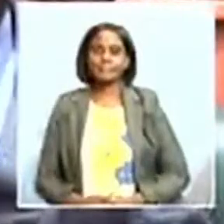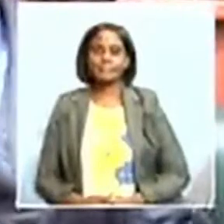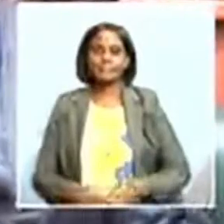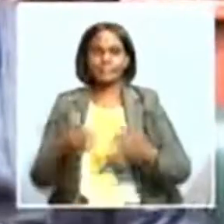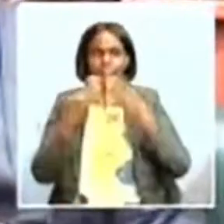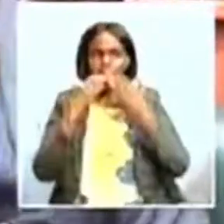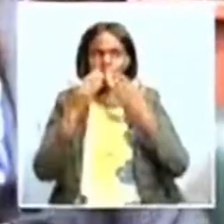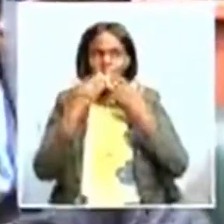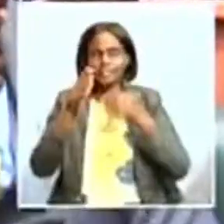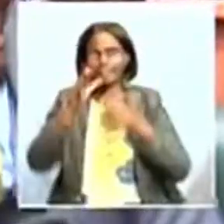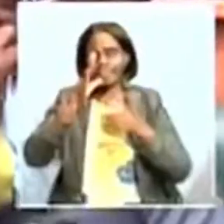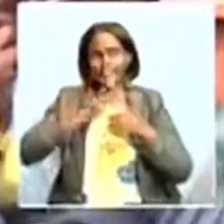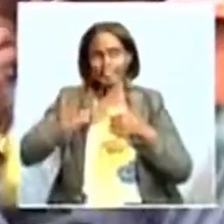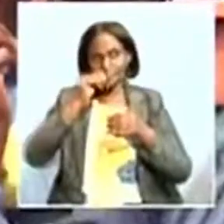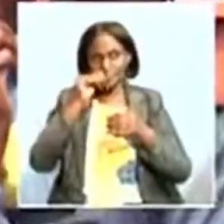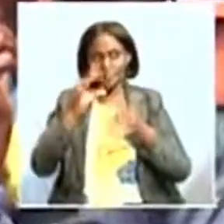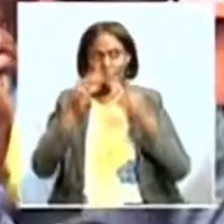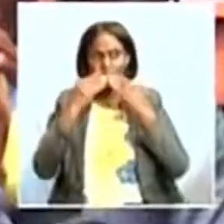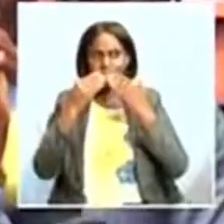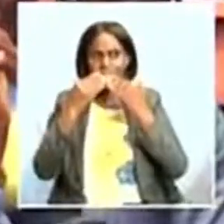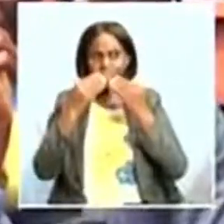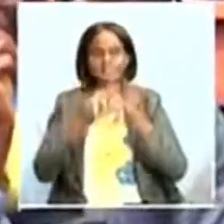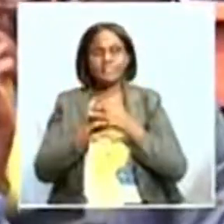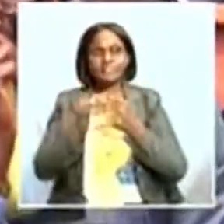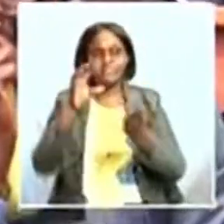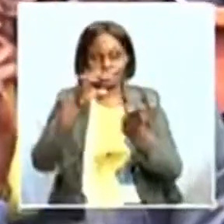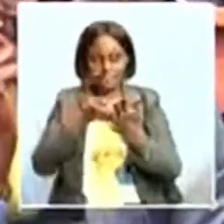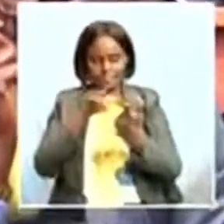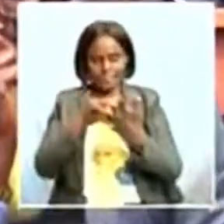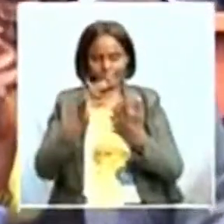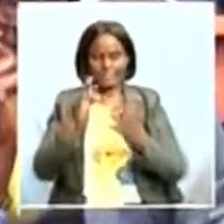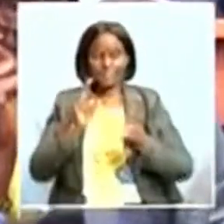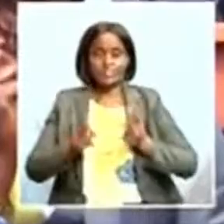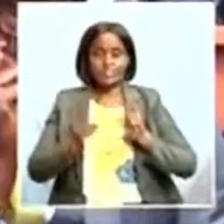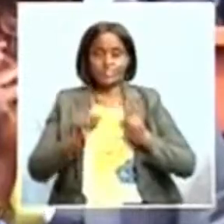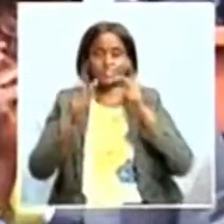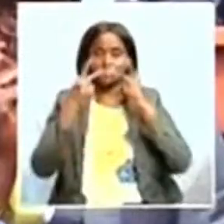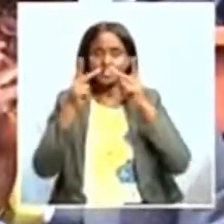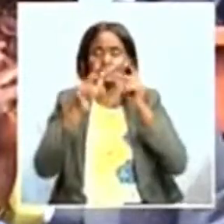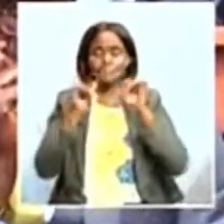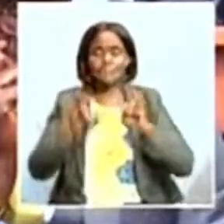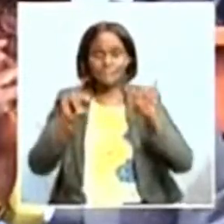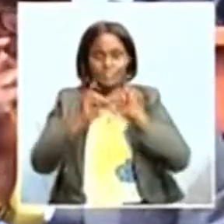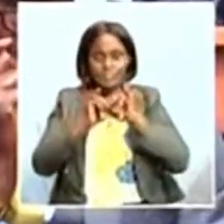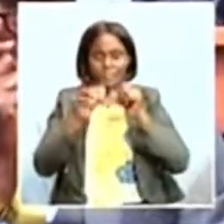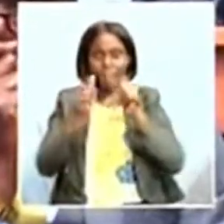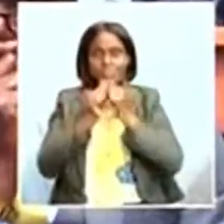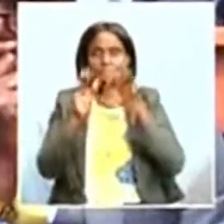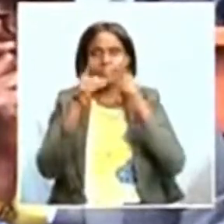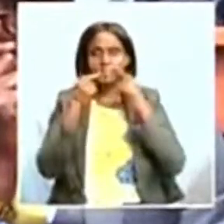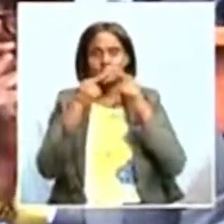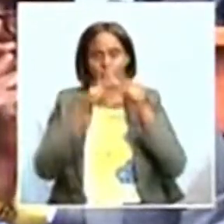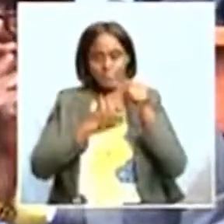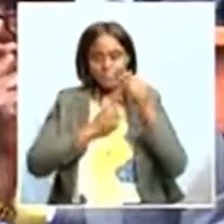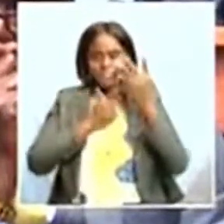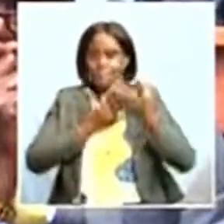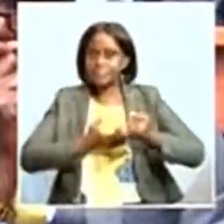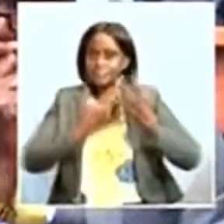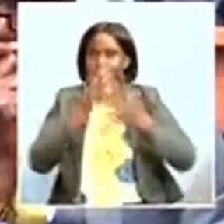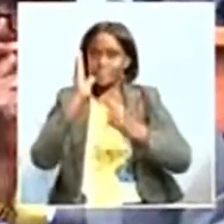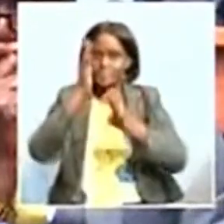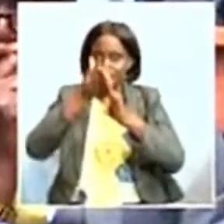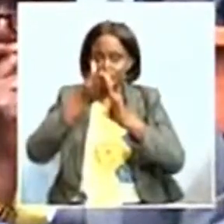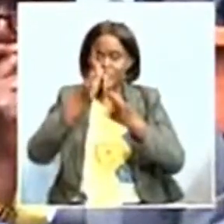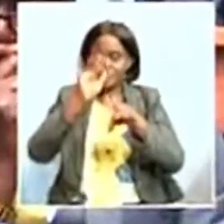Thank you, Madam Speaker. The matter of urgent public importance without notice I wish to raise is directed